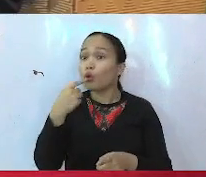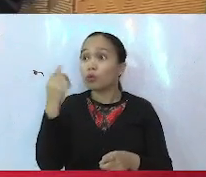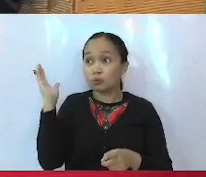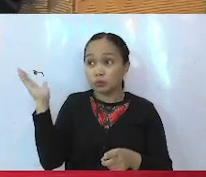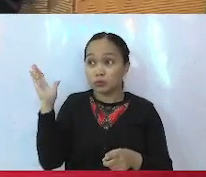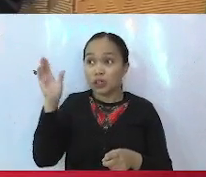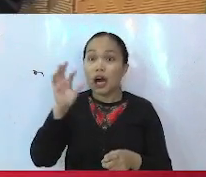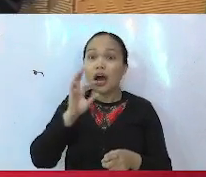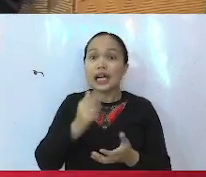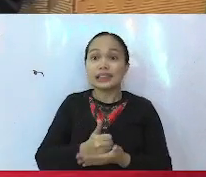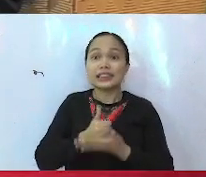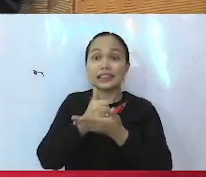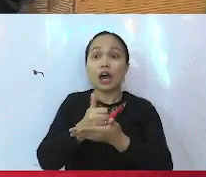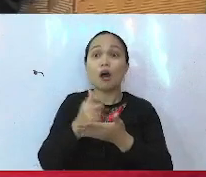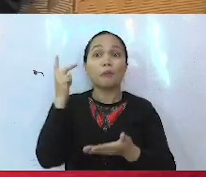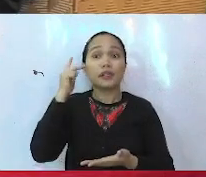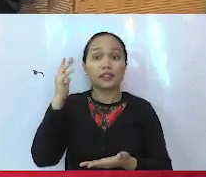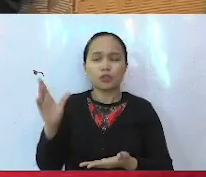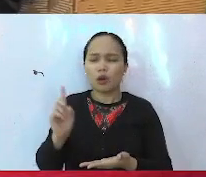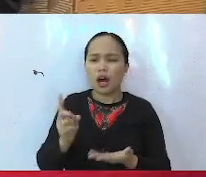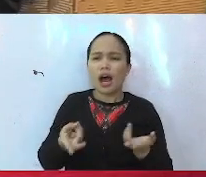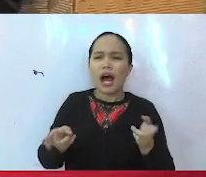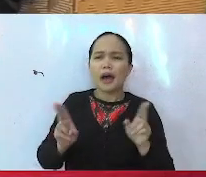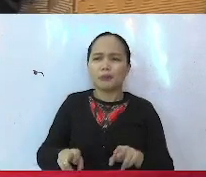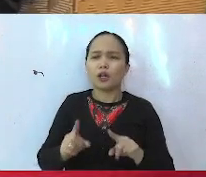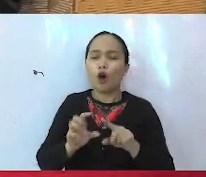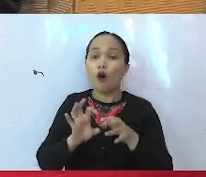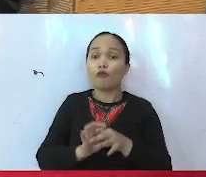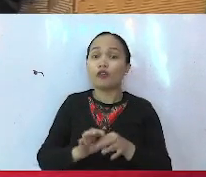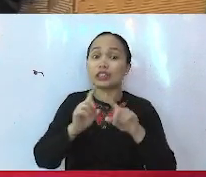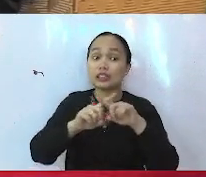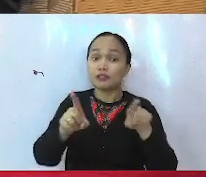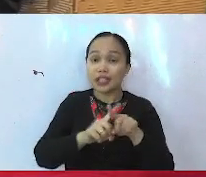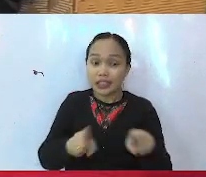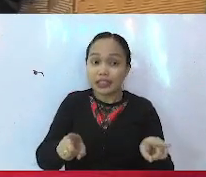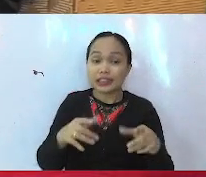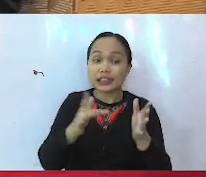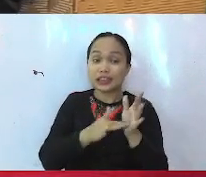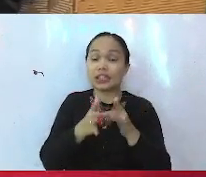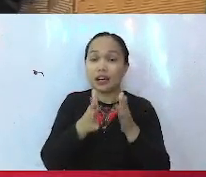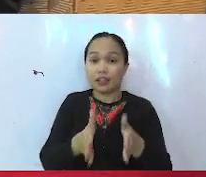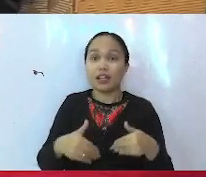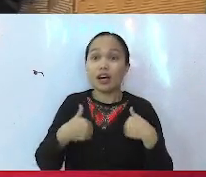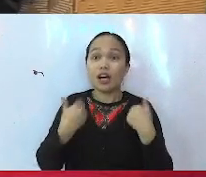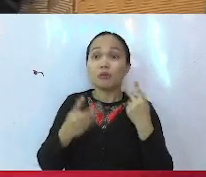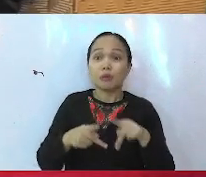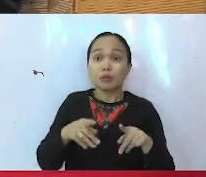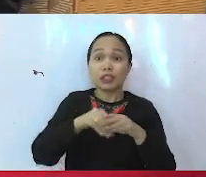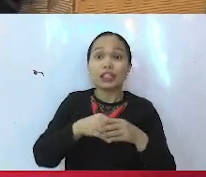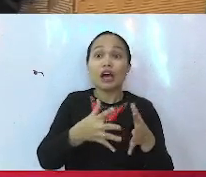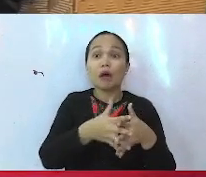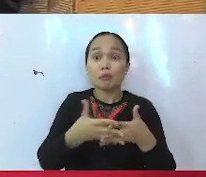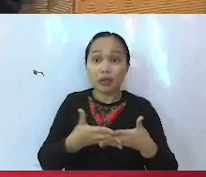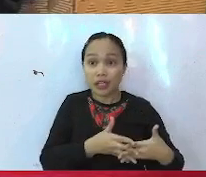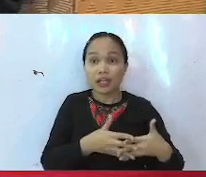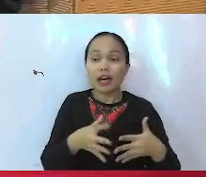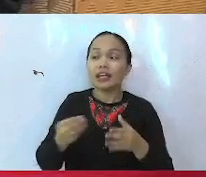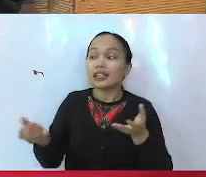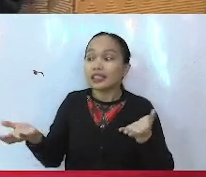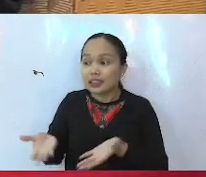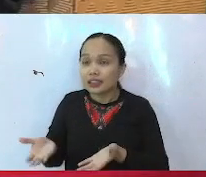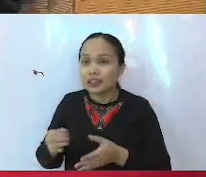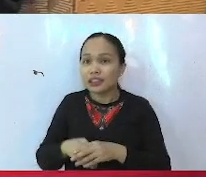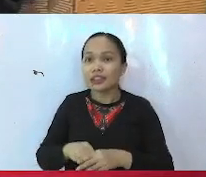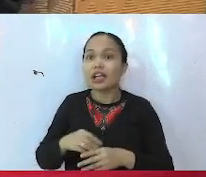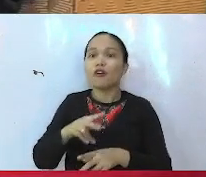you know what's happening to the difference of the young people, Christian young people there, and the young people here. And the blessing, because I want them to see